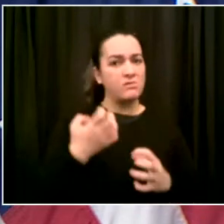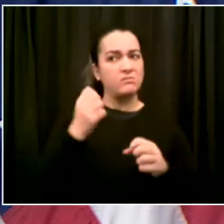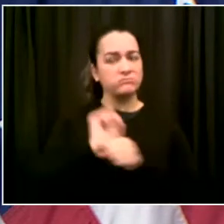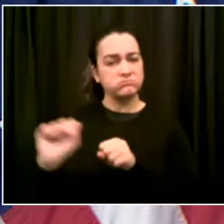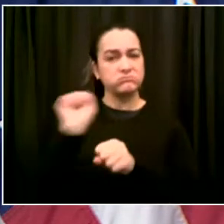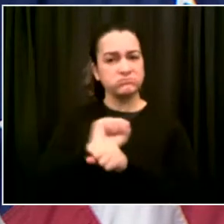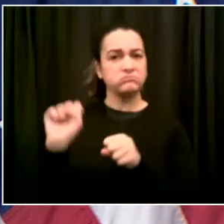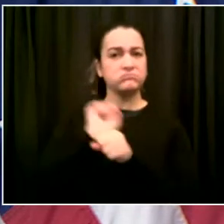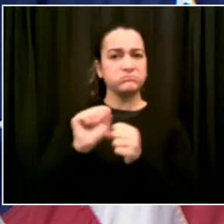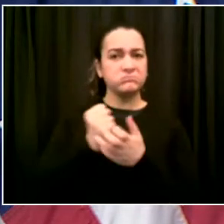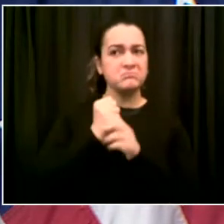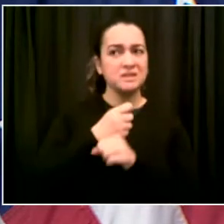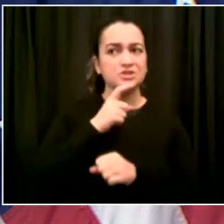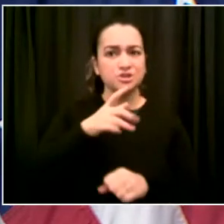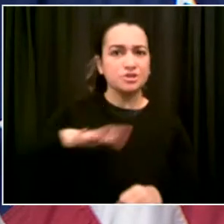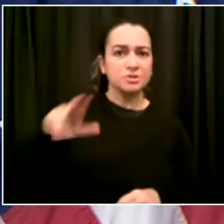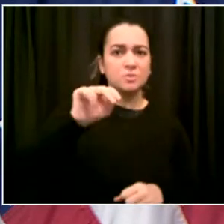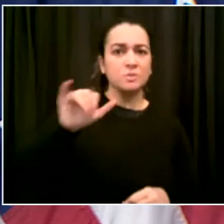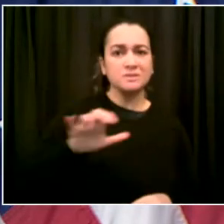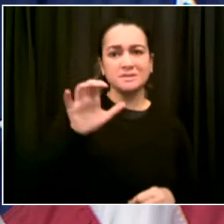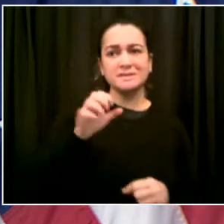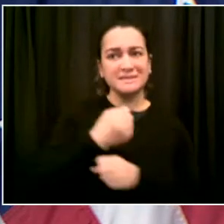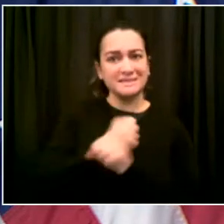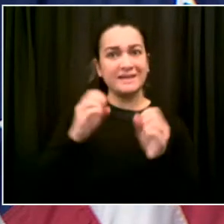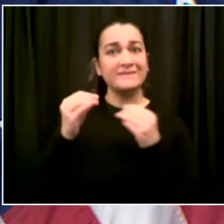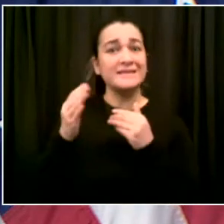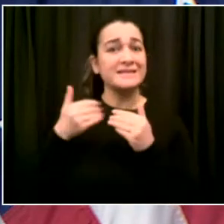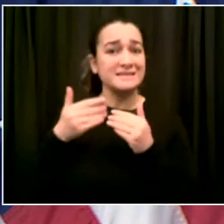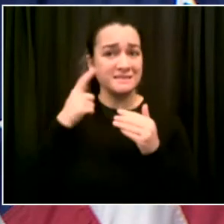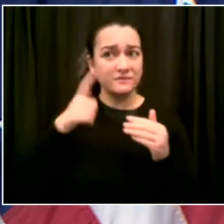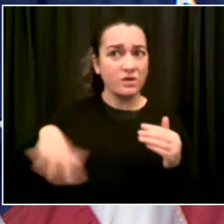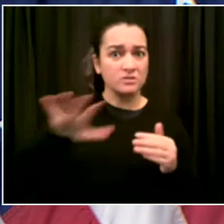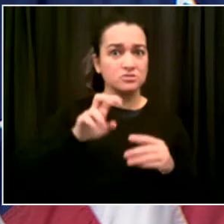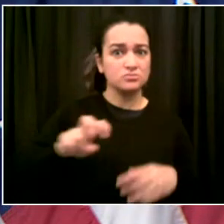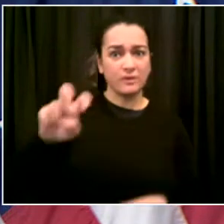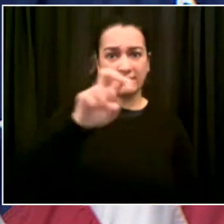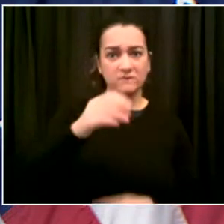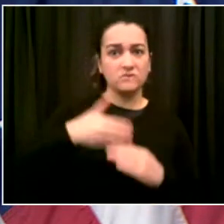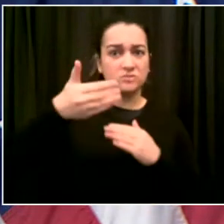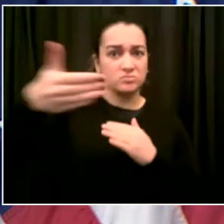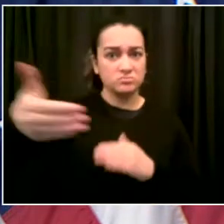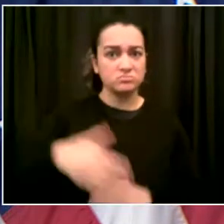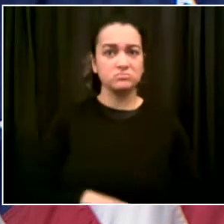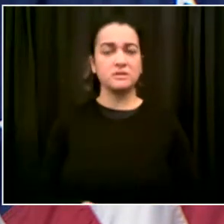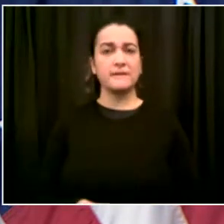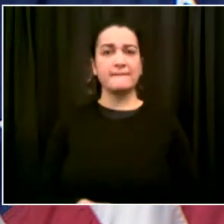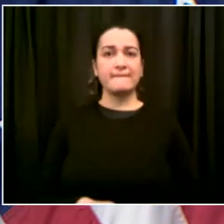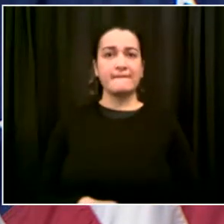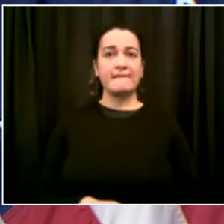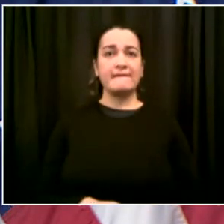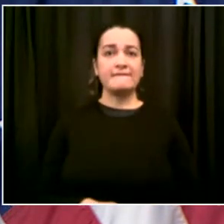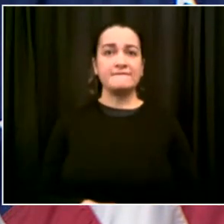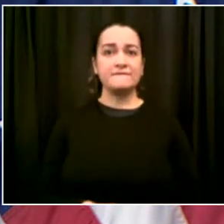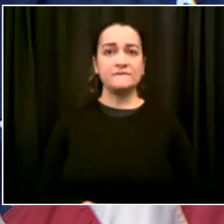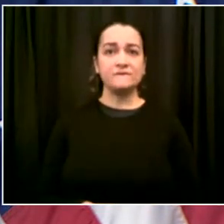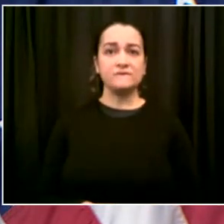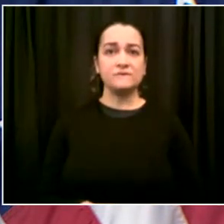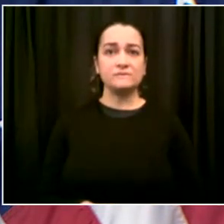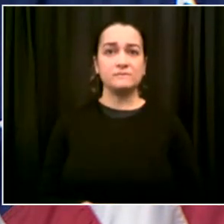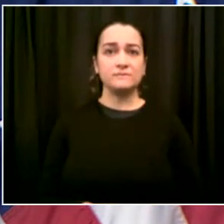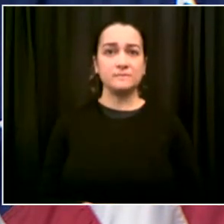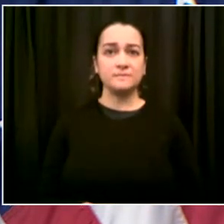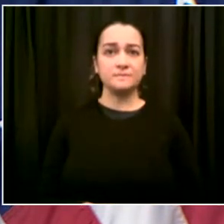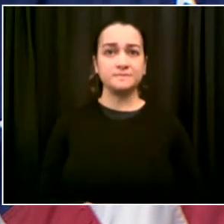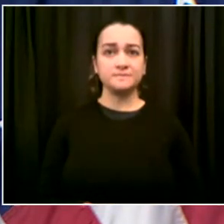from your properties. Speaking of moving the snow after, hopefully, the cessation of snowfall, for tomorrow, New York